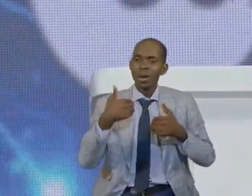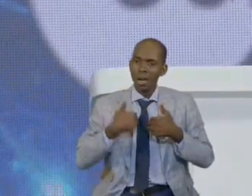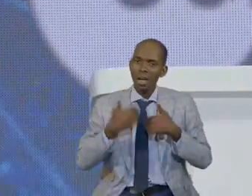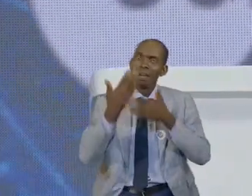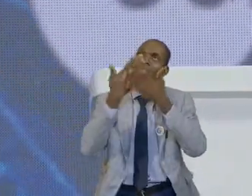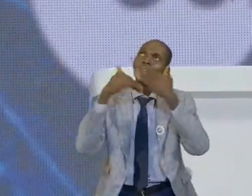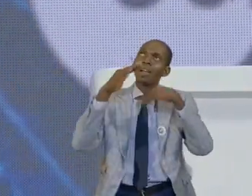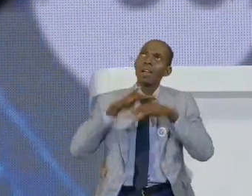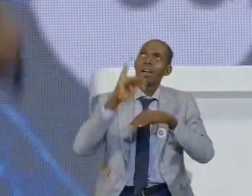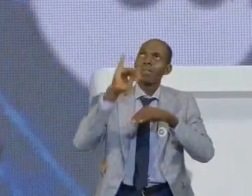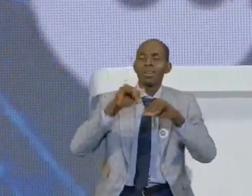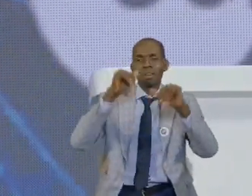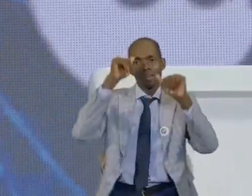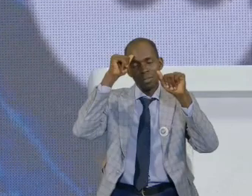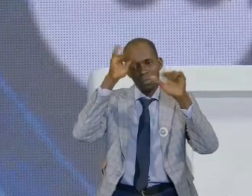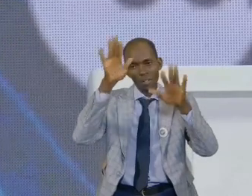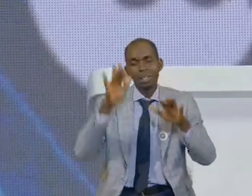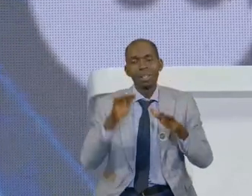orphan.